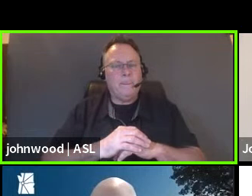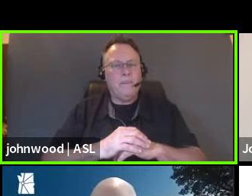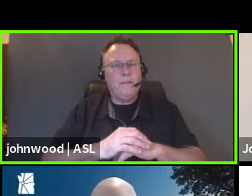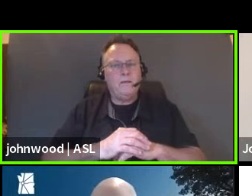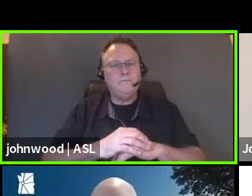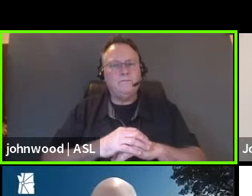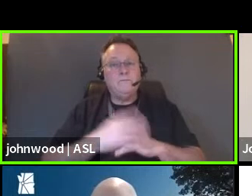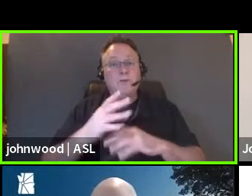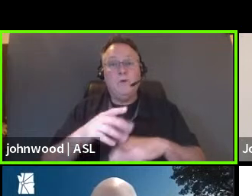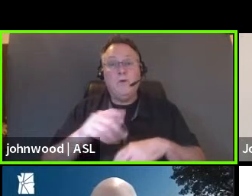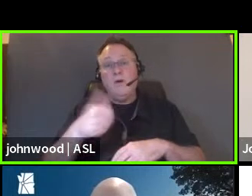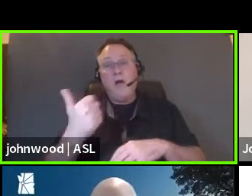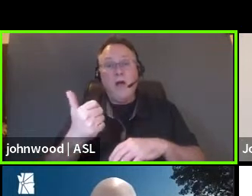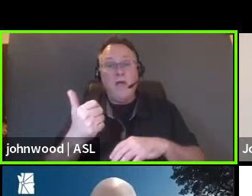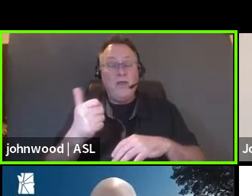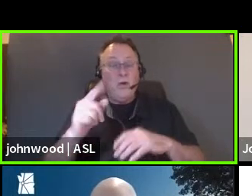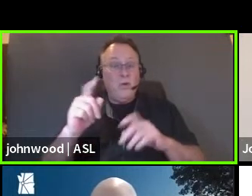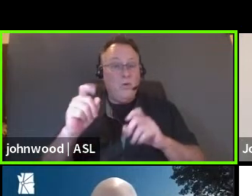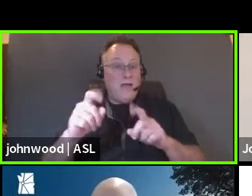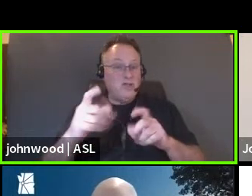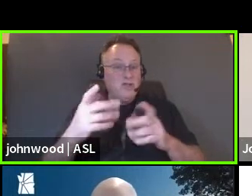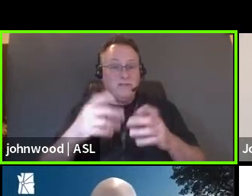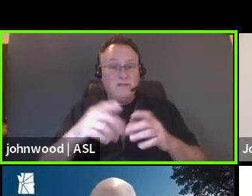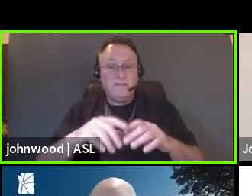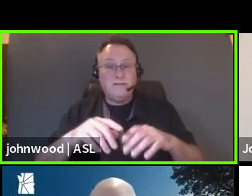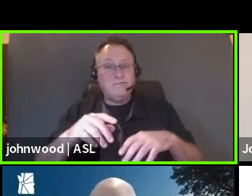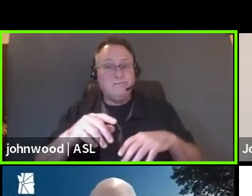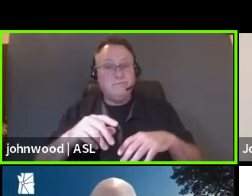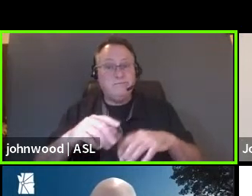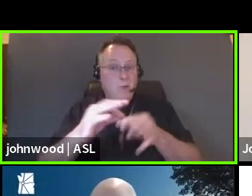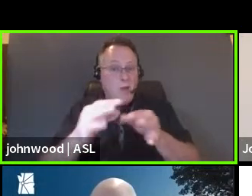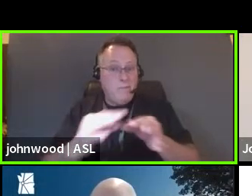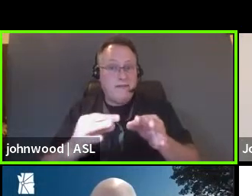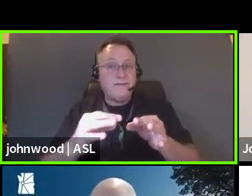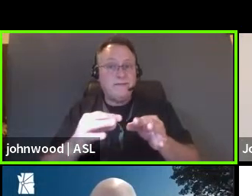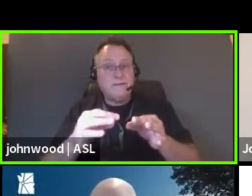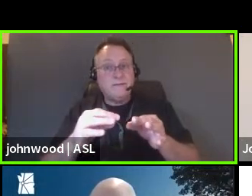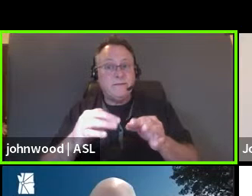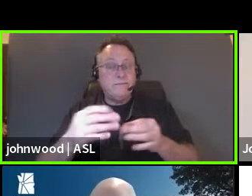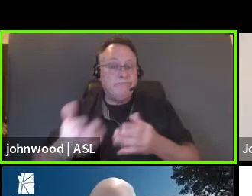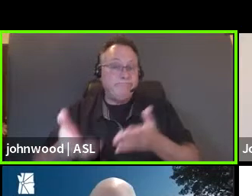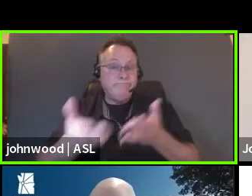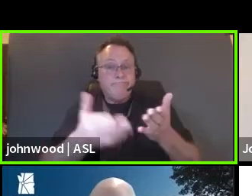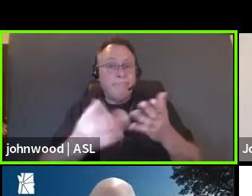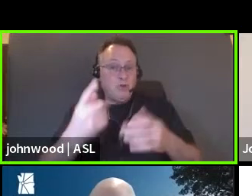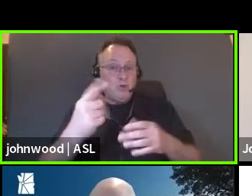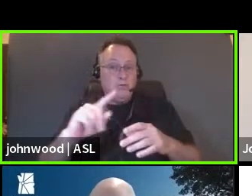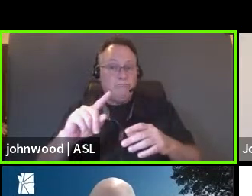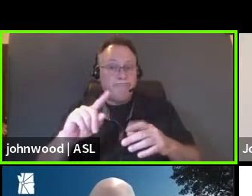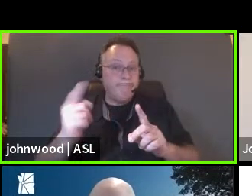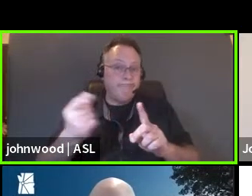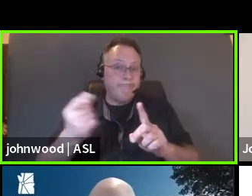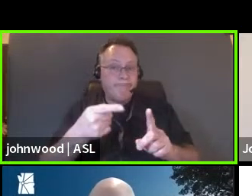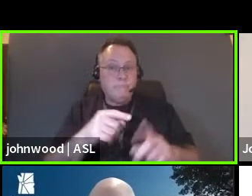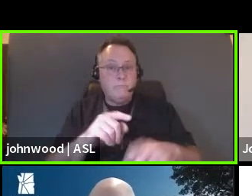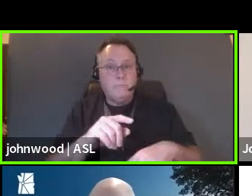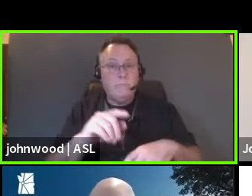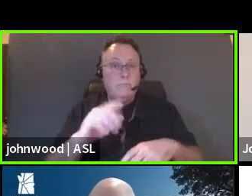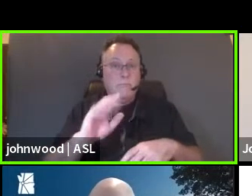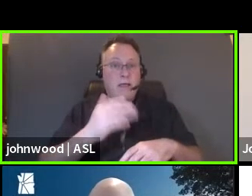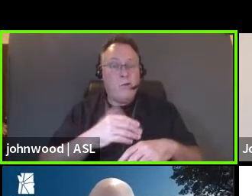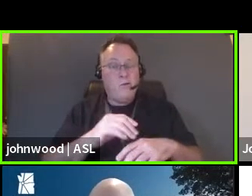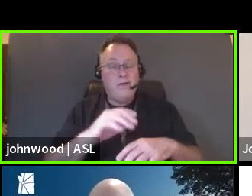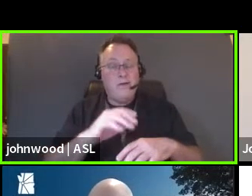Other questions, comments, contributions to sharpen this equity lens on urban design?